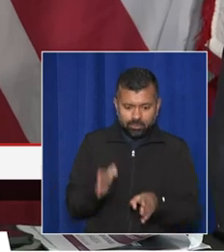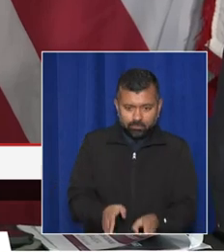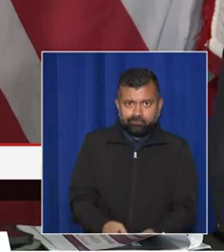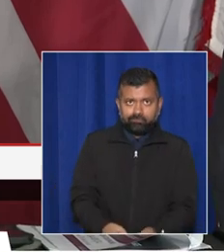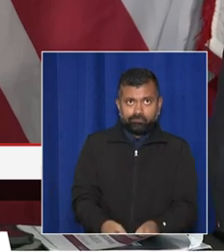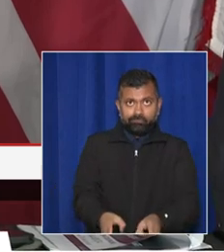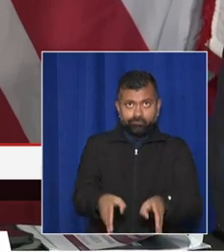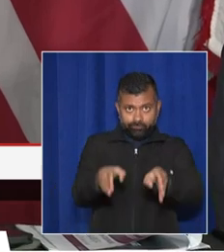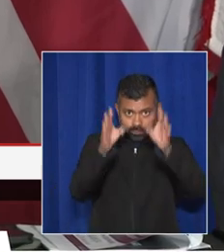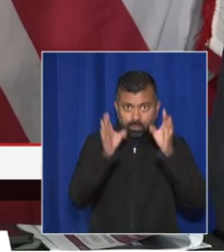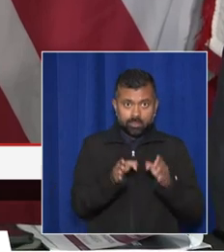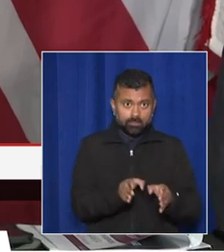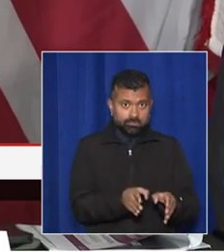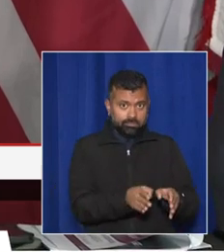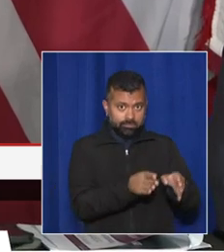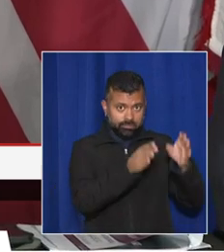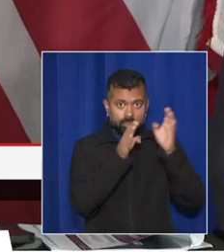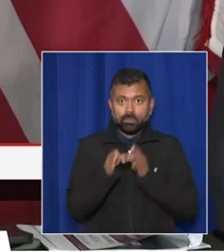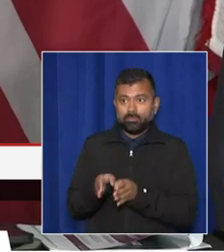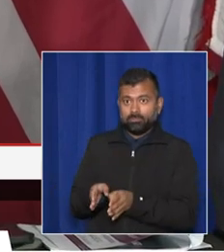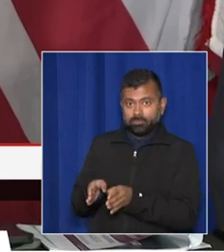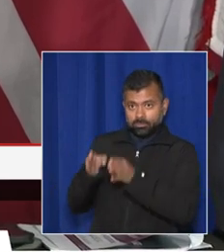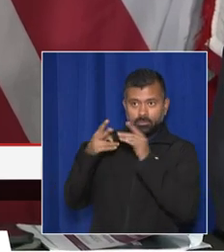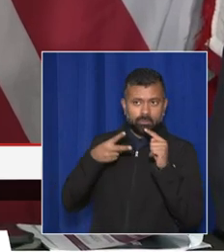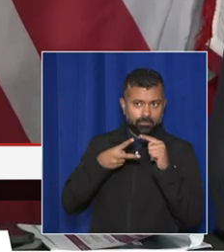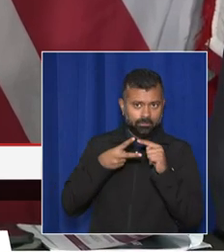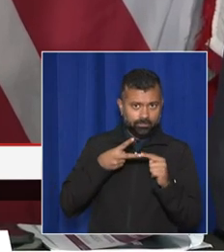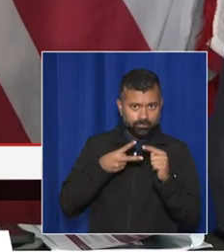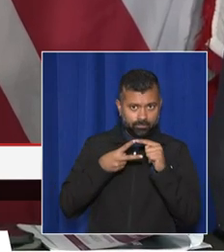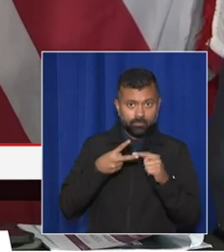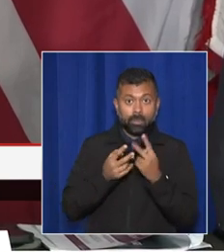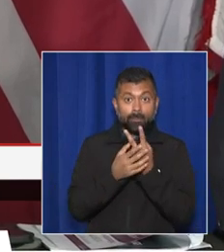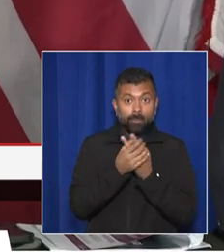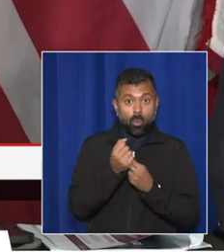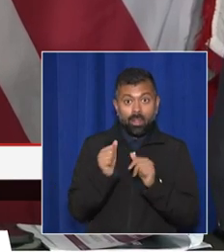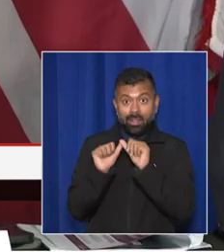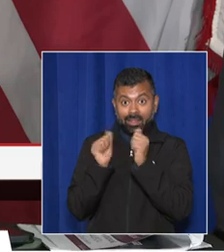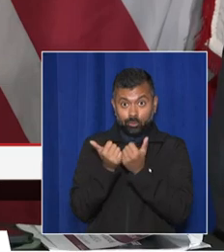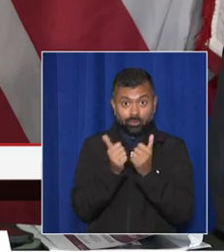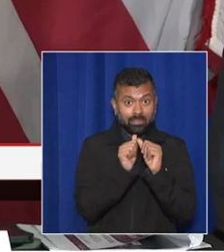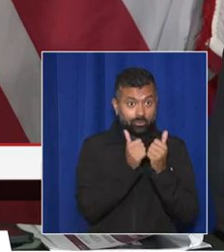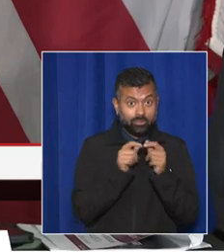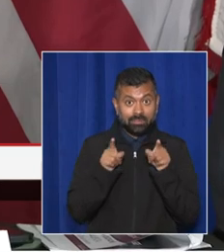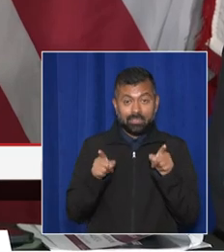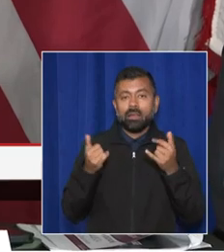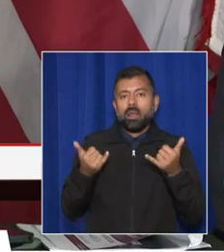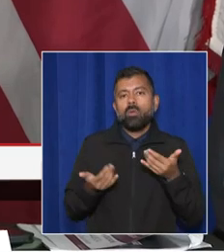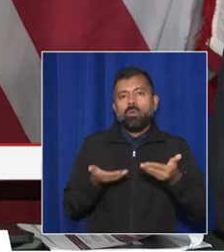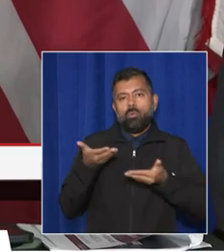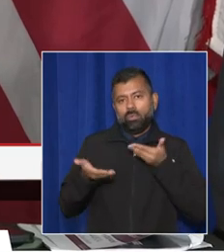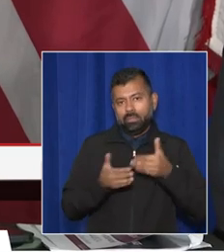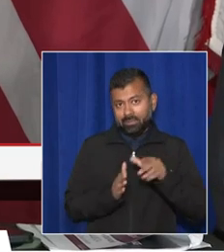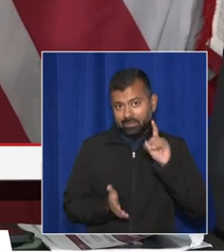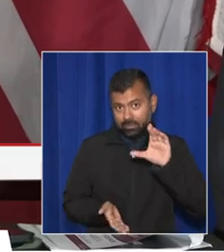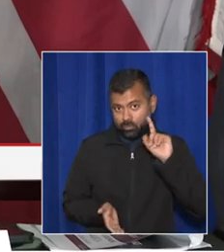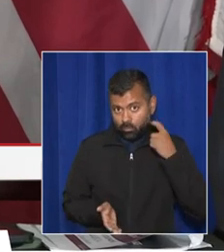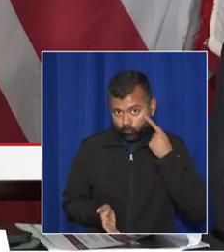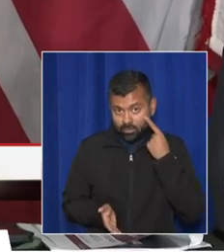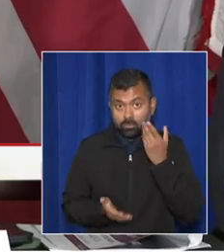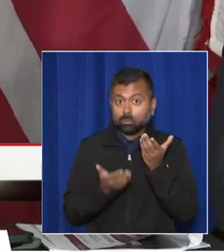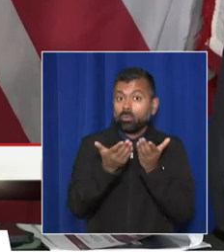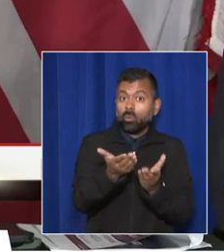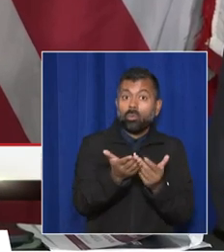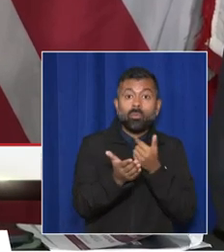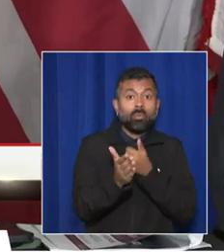we are still hiring in DC government, and the skill sets or experience that you have in those fields are still applicable either in